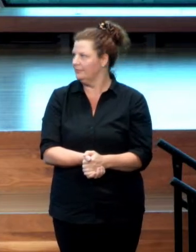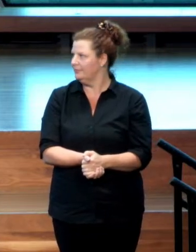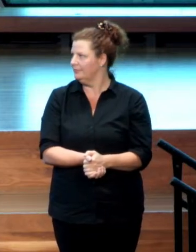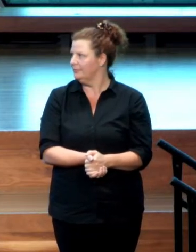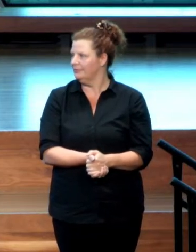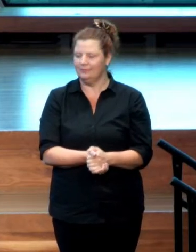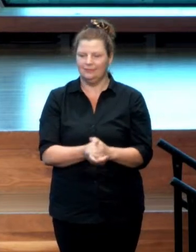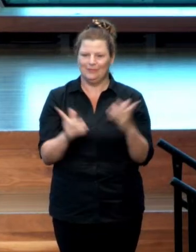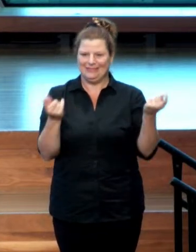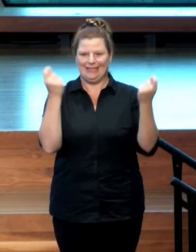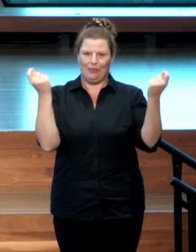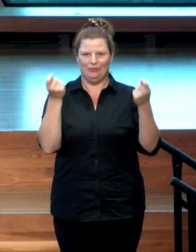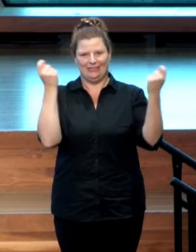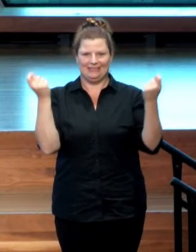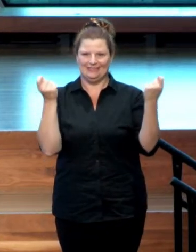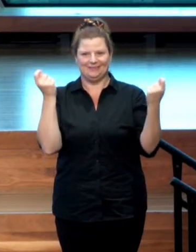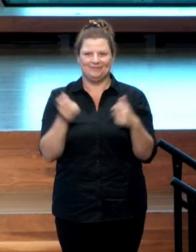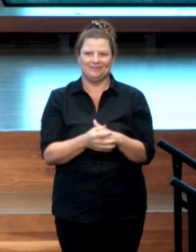We're celebrating.